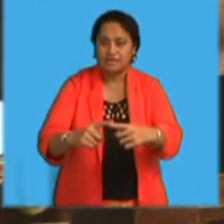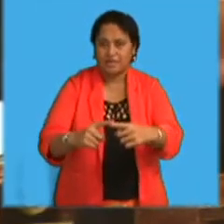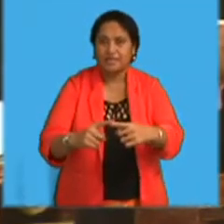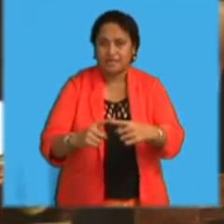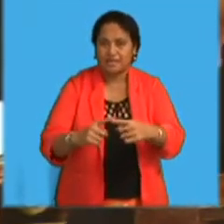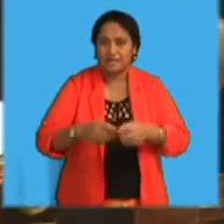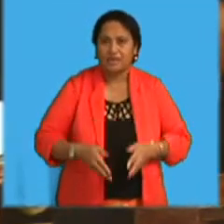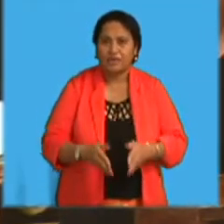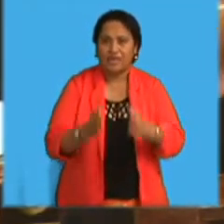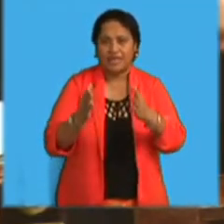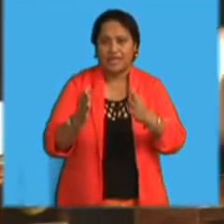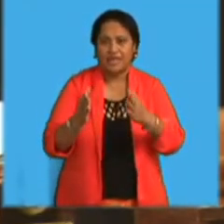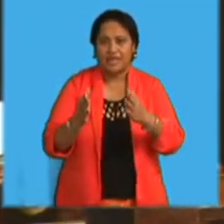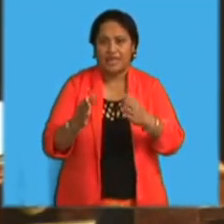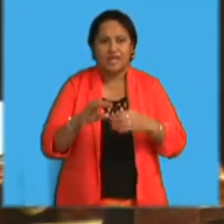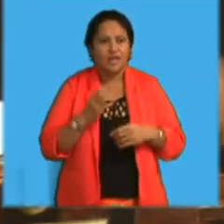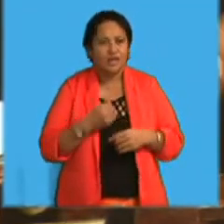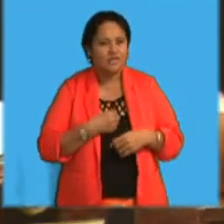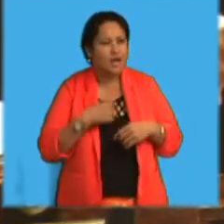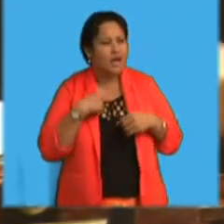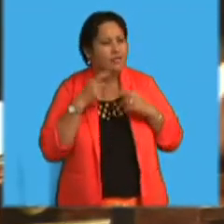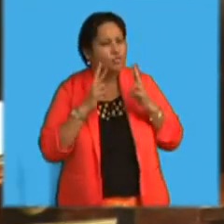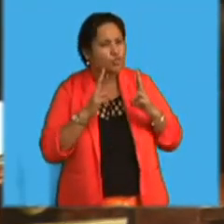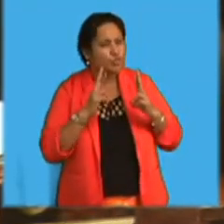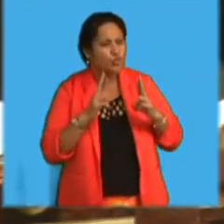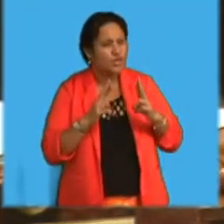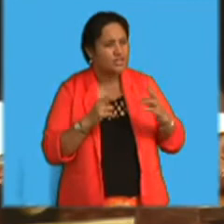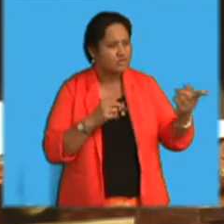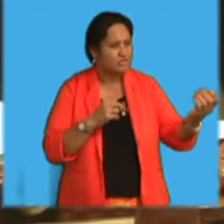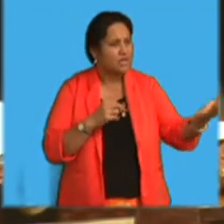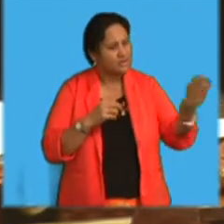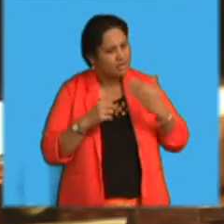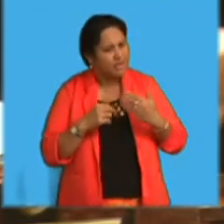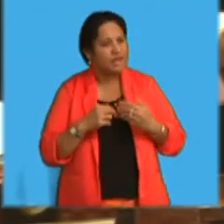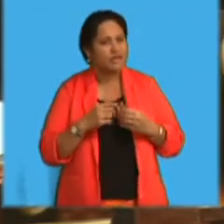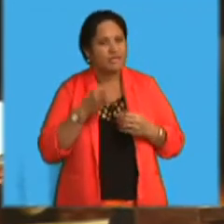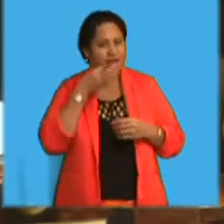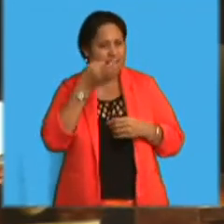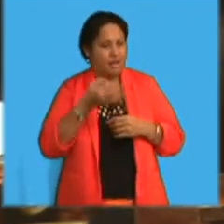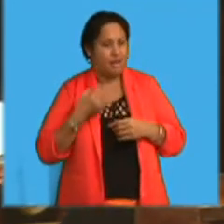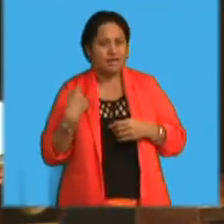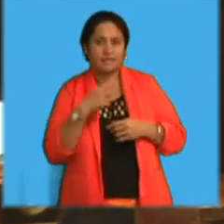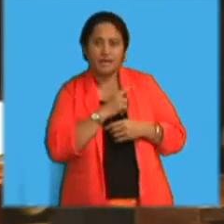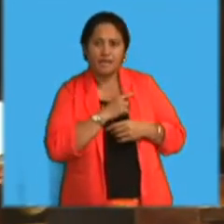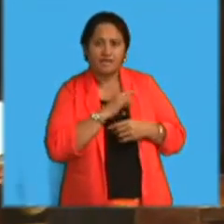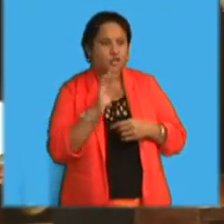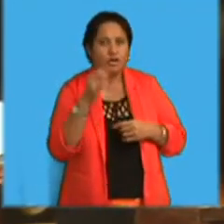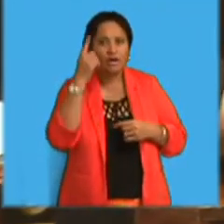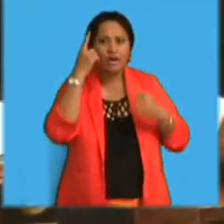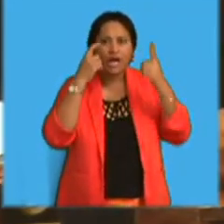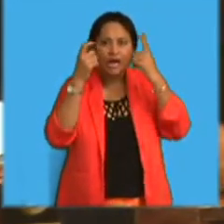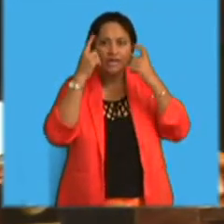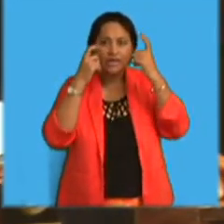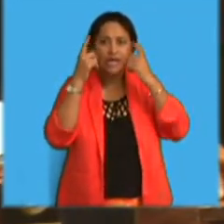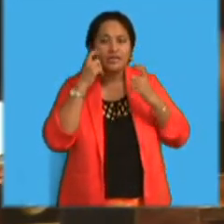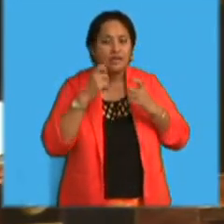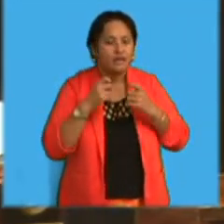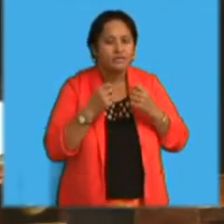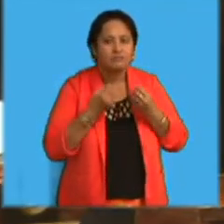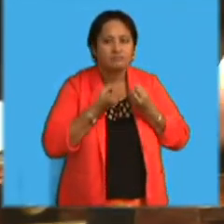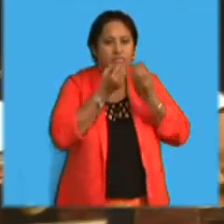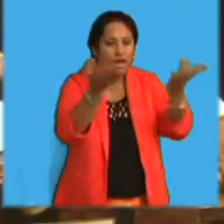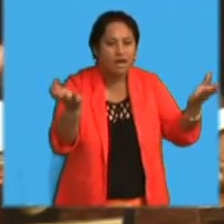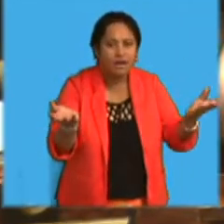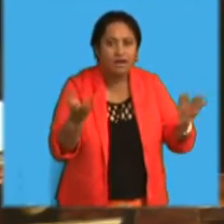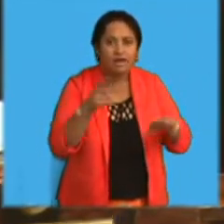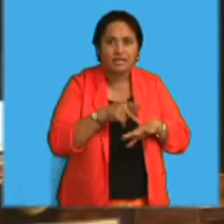just bother to come and ask the Ministry about the actual facts on the deposits in Tau, and not just randomly make unsubstantiated statements. Once